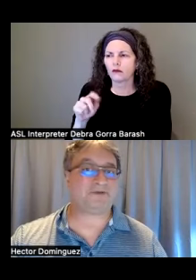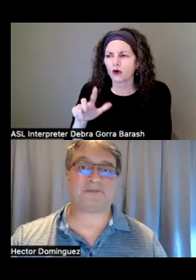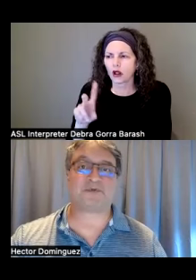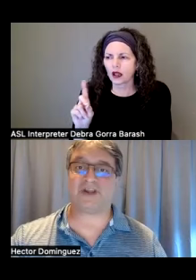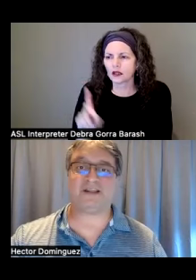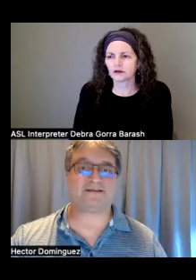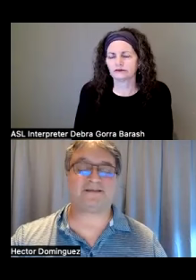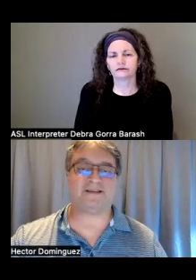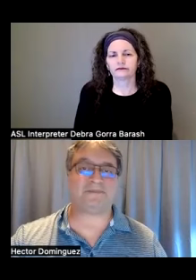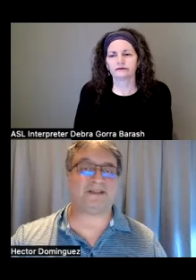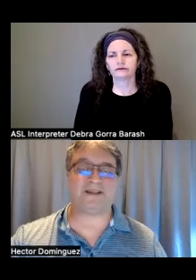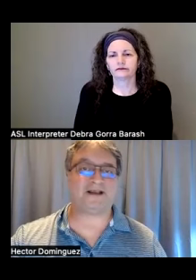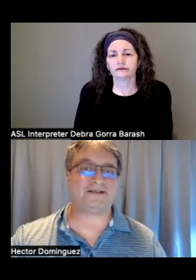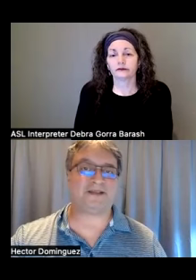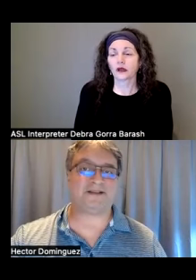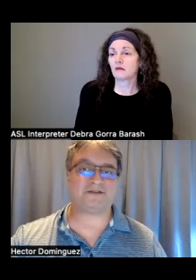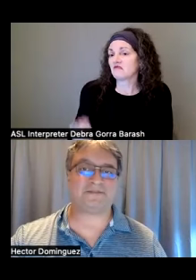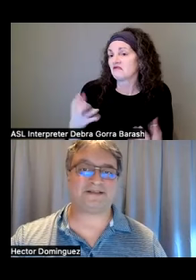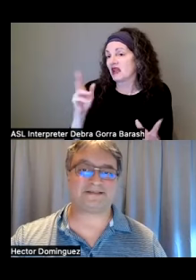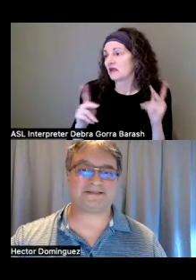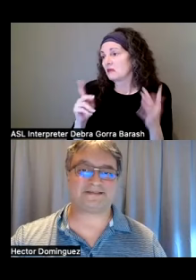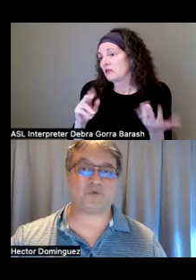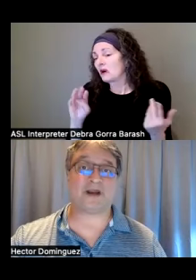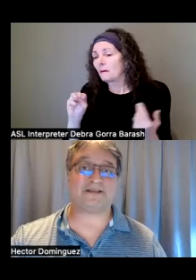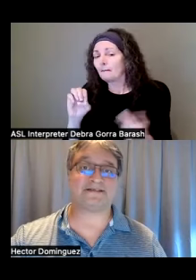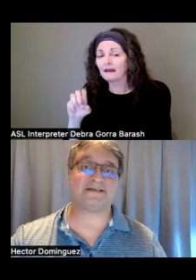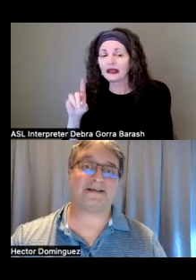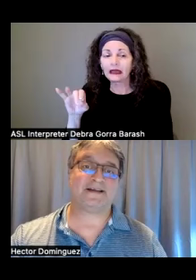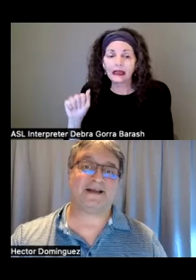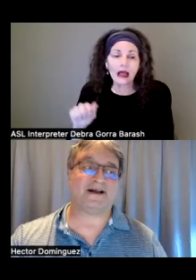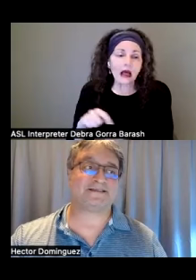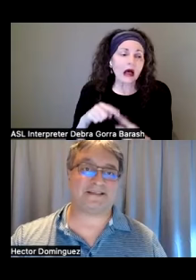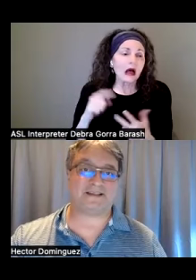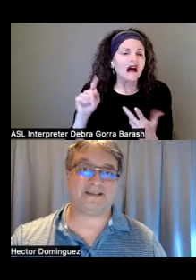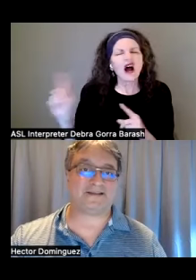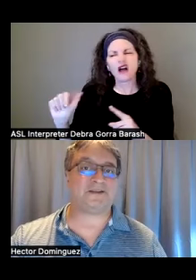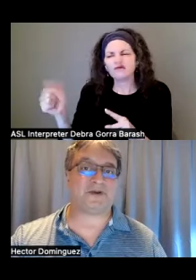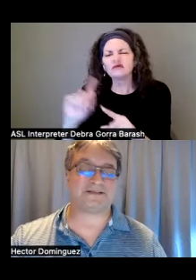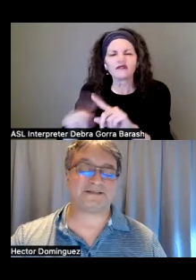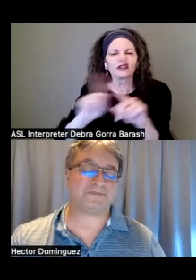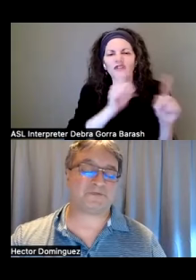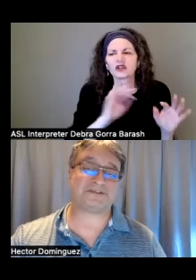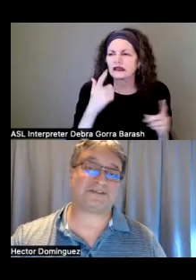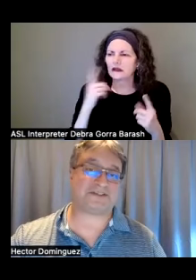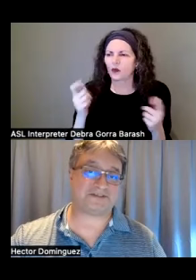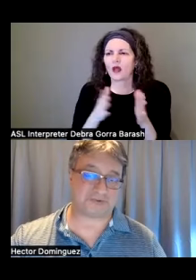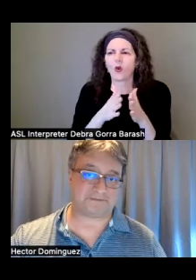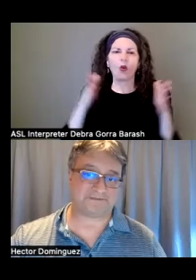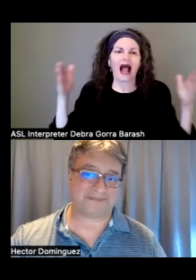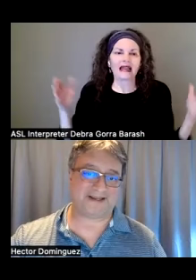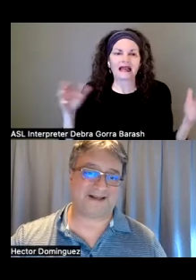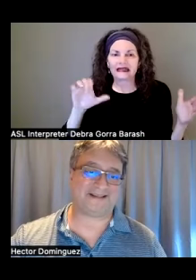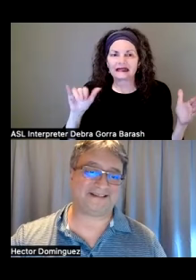being, portrayed in media and many other places as the widest city in the US, which it is